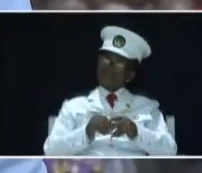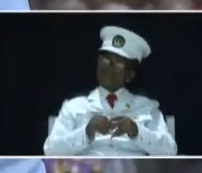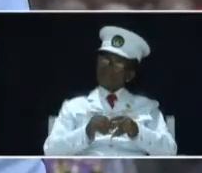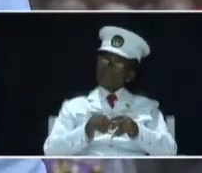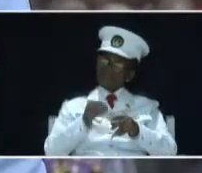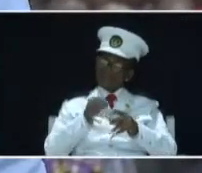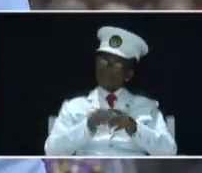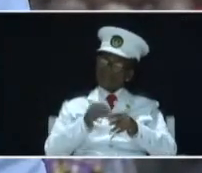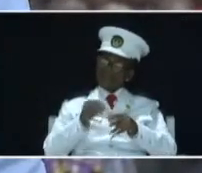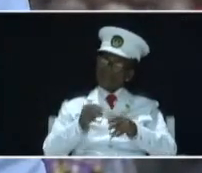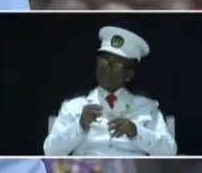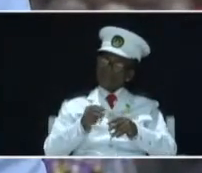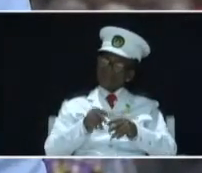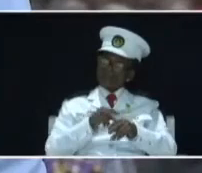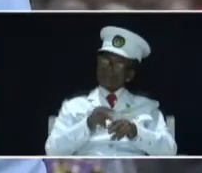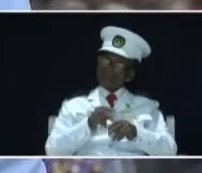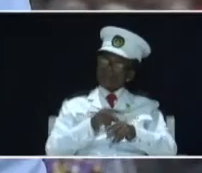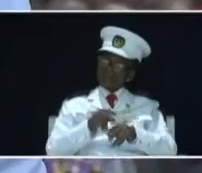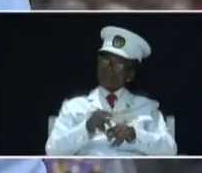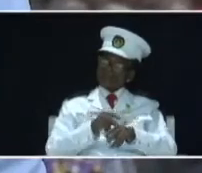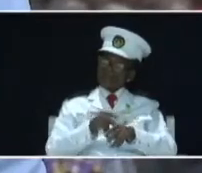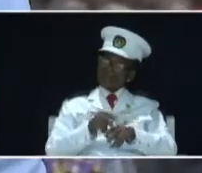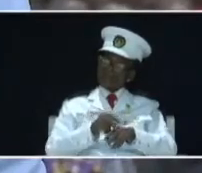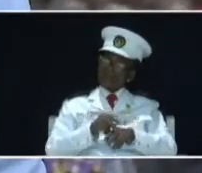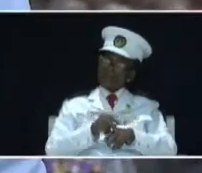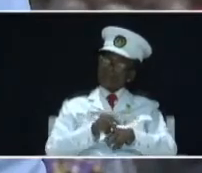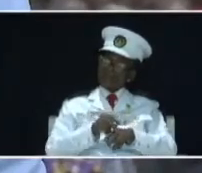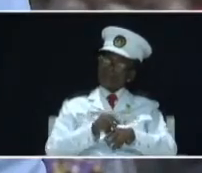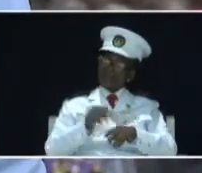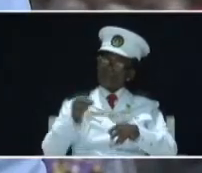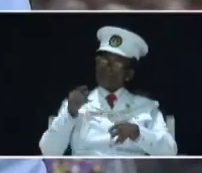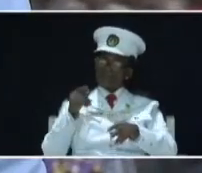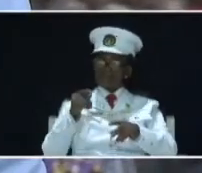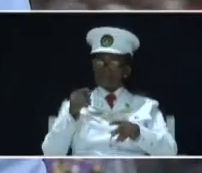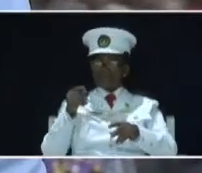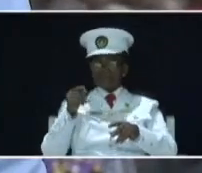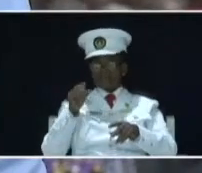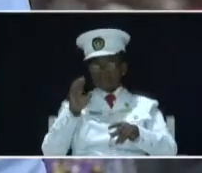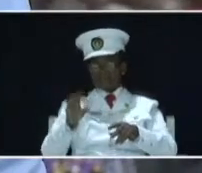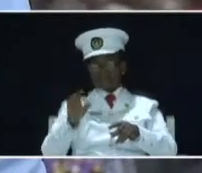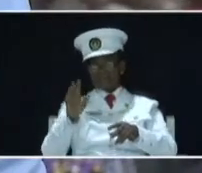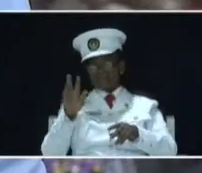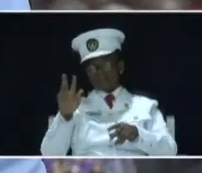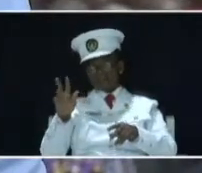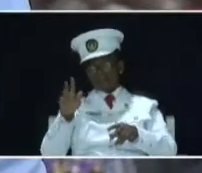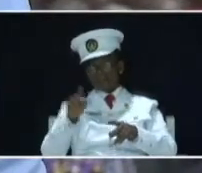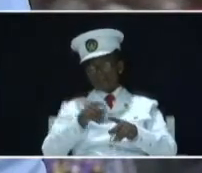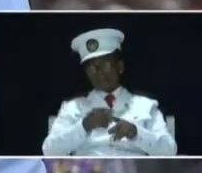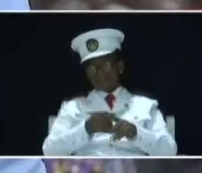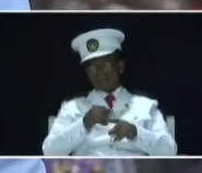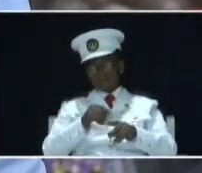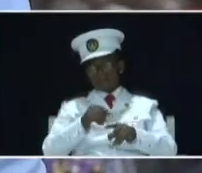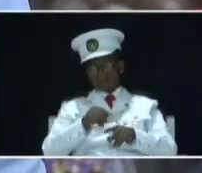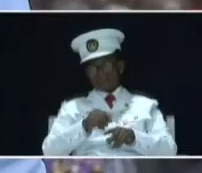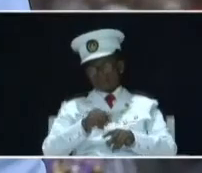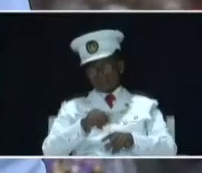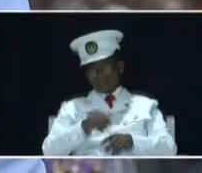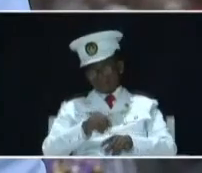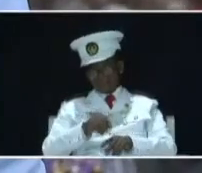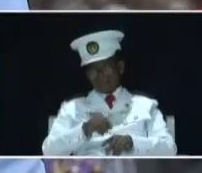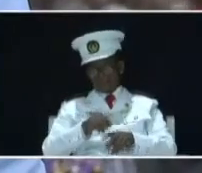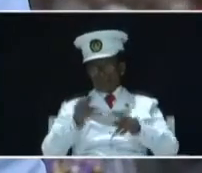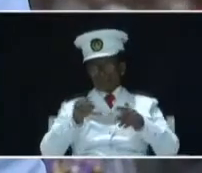In Mark chapter 3, from verse 13 to 15, Mark 3, 13 to 15,